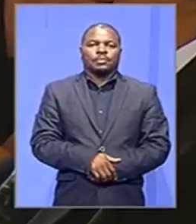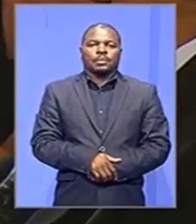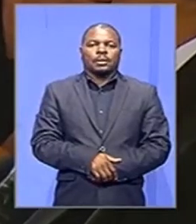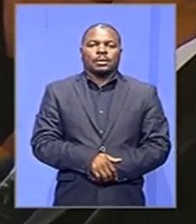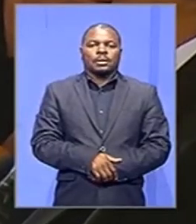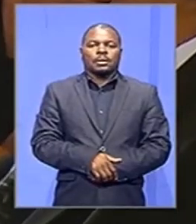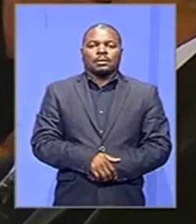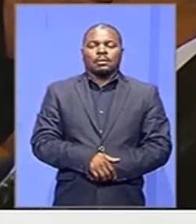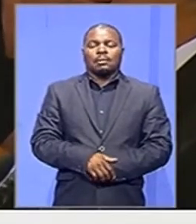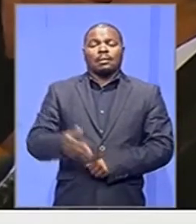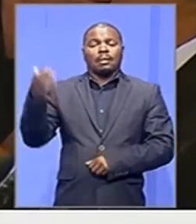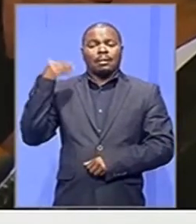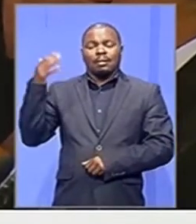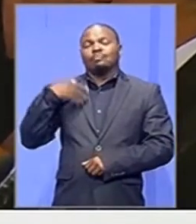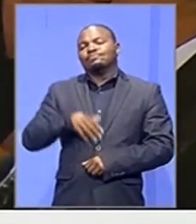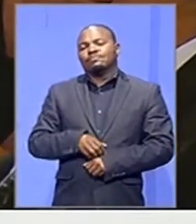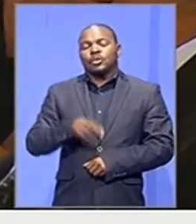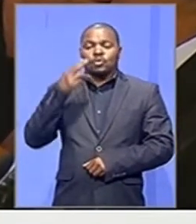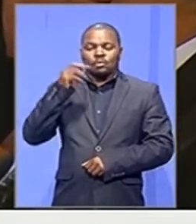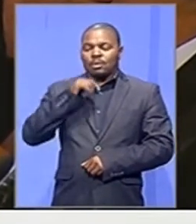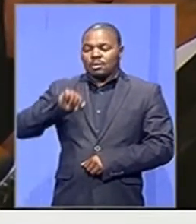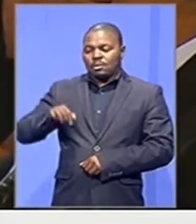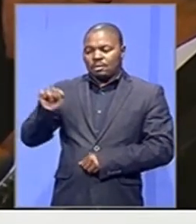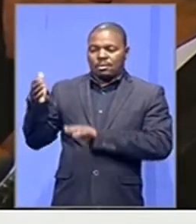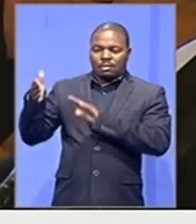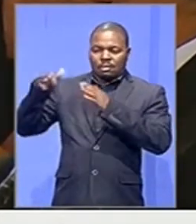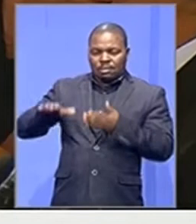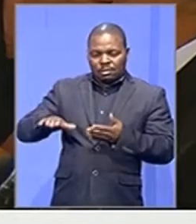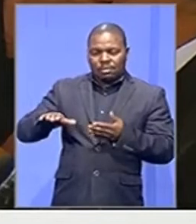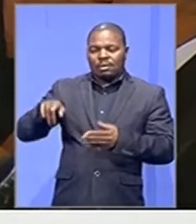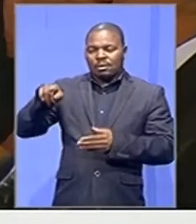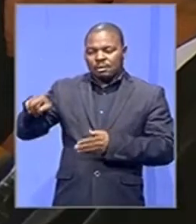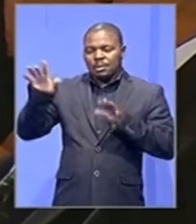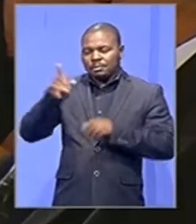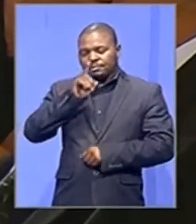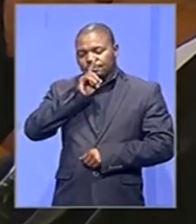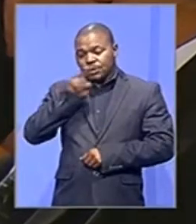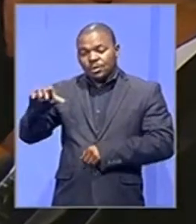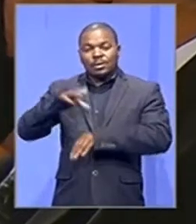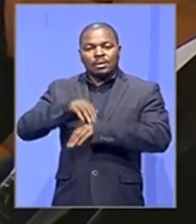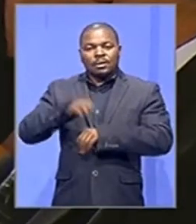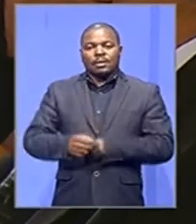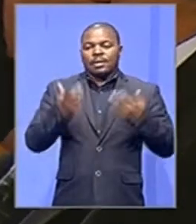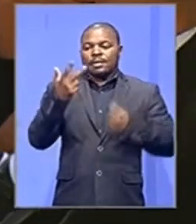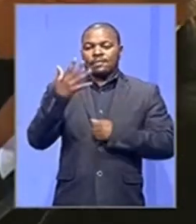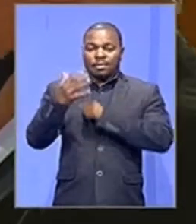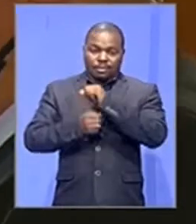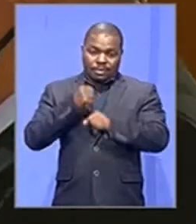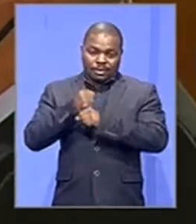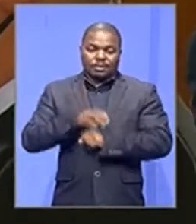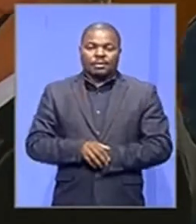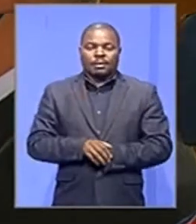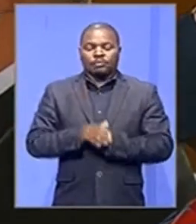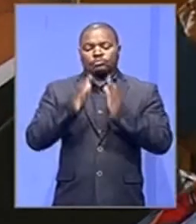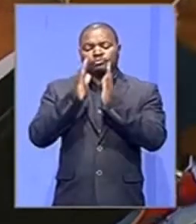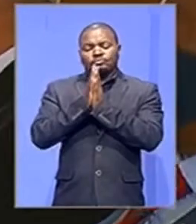ba ntse ba didimetse fa e sa le go tlhokofala ka Ngwanatsele ga Mogatso rre le rremogolo yo a neng a le dingwaga di le 85. Tirelo